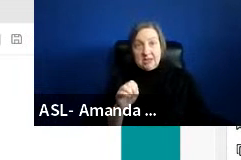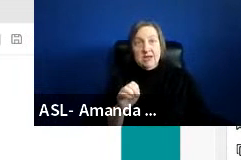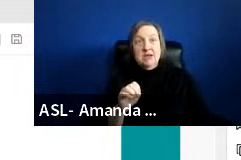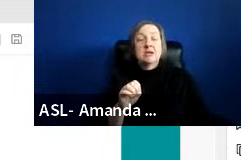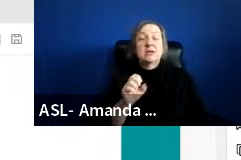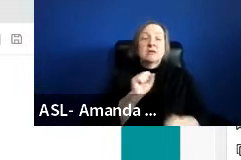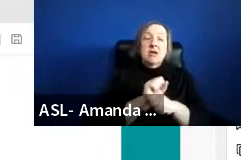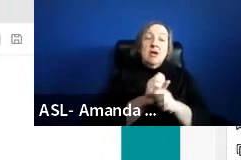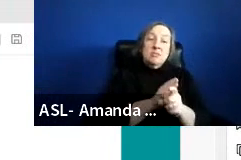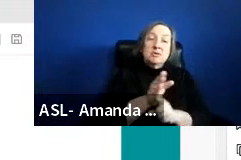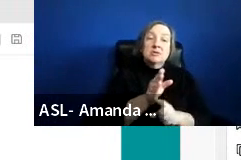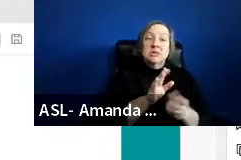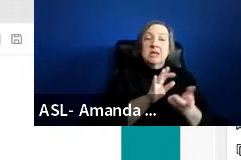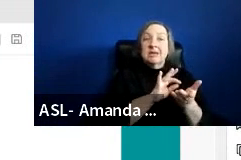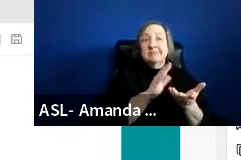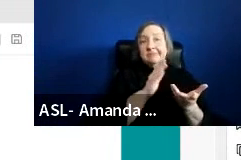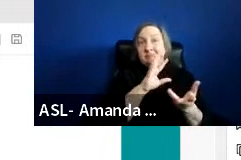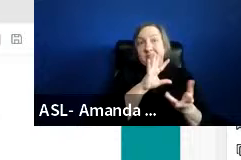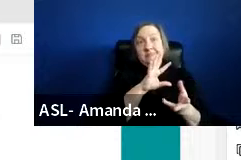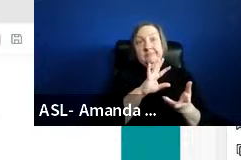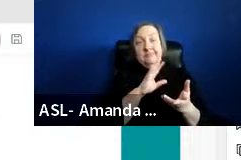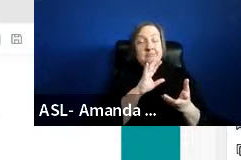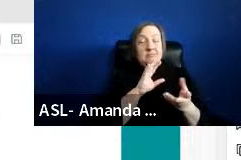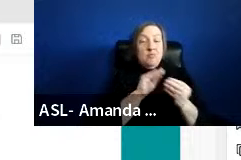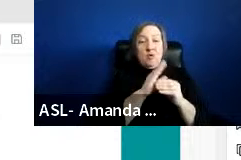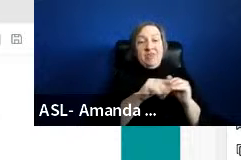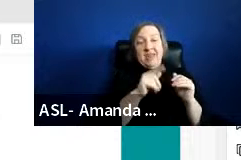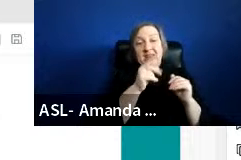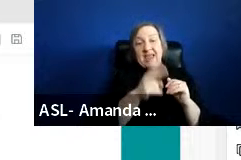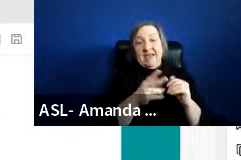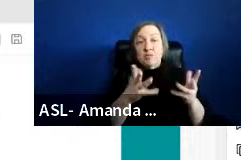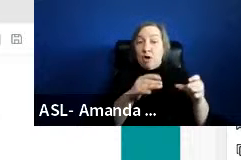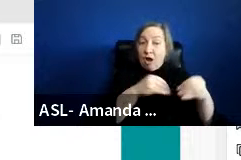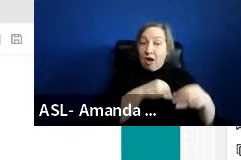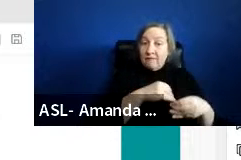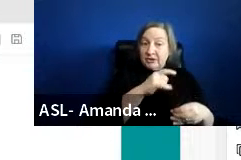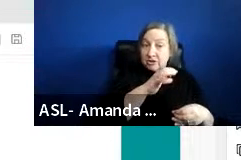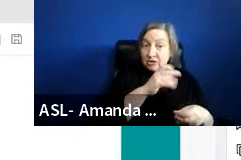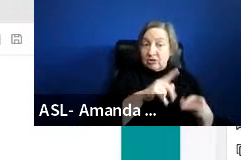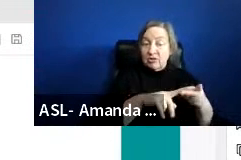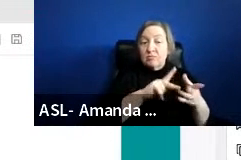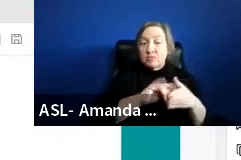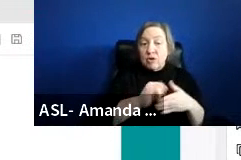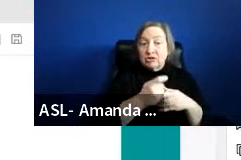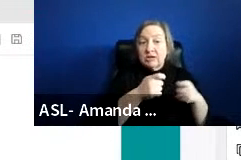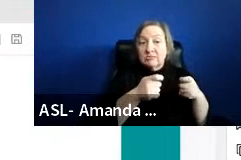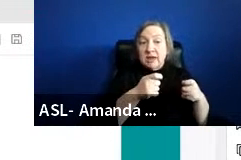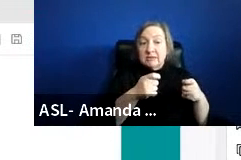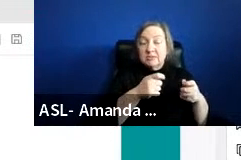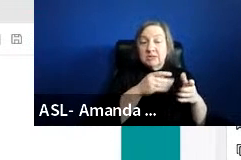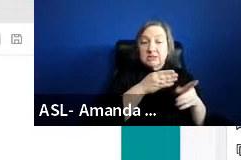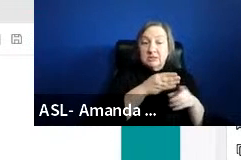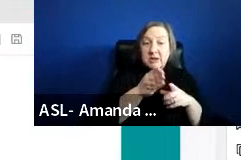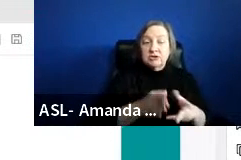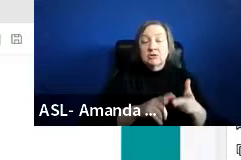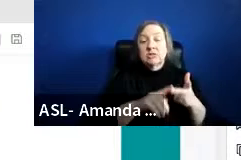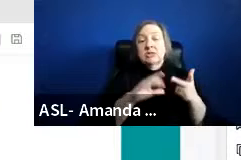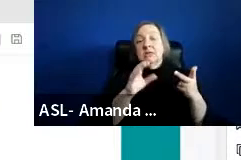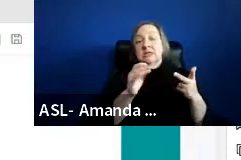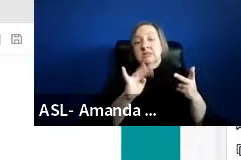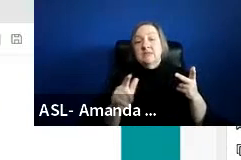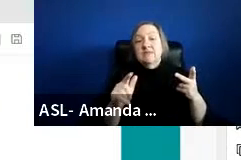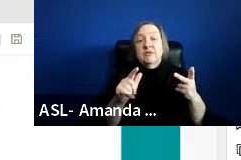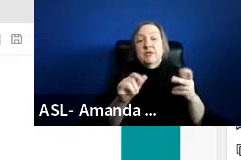as accounting for over half of the total demand, which are office clerks, project management specialists, and civil engineers. Next